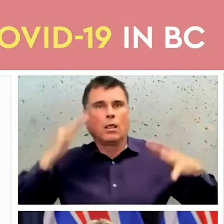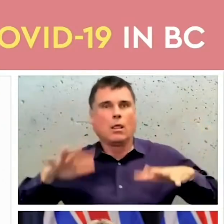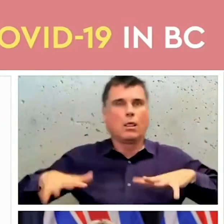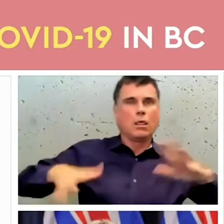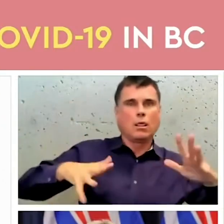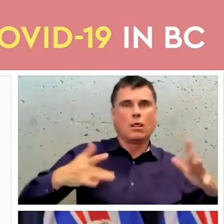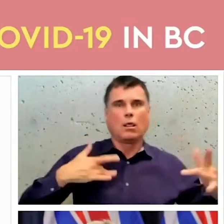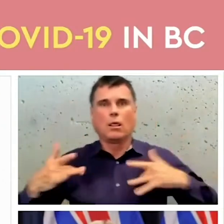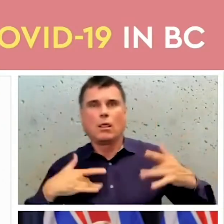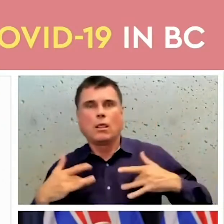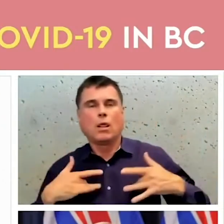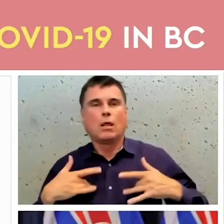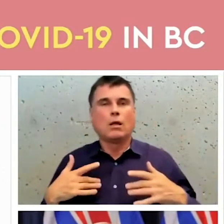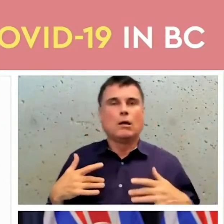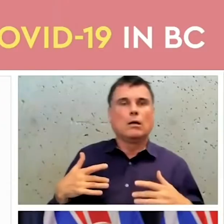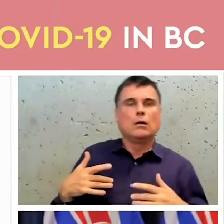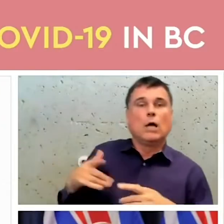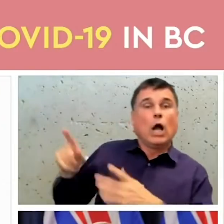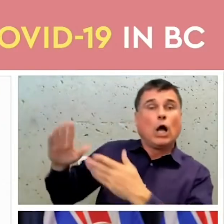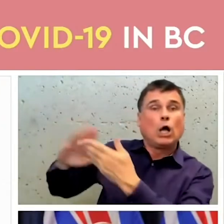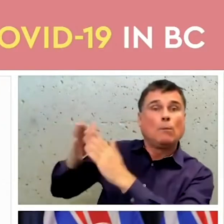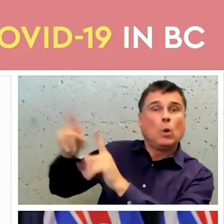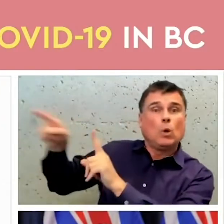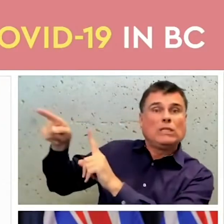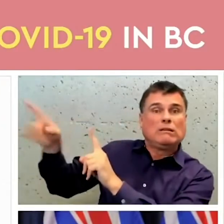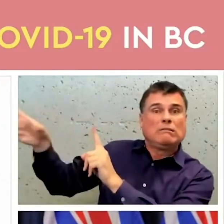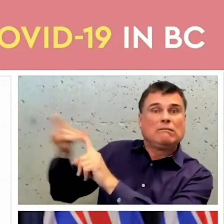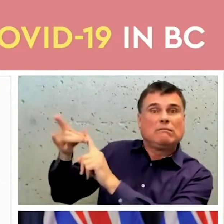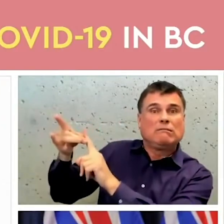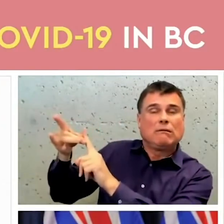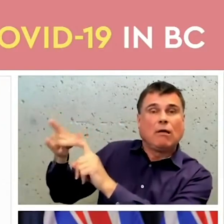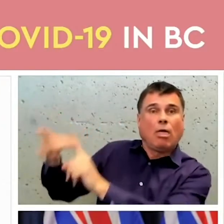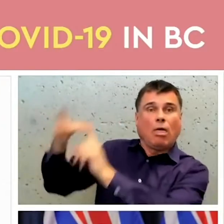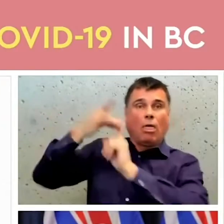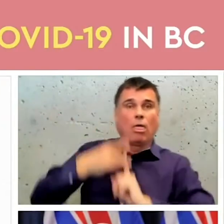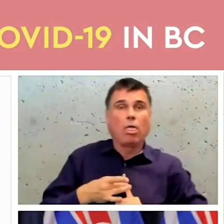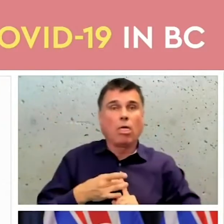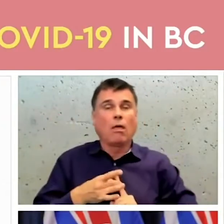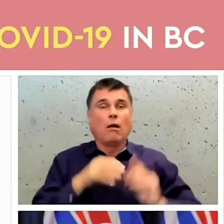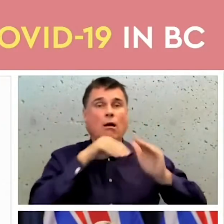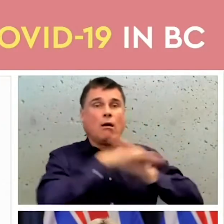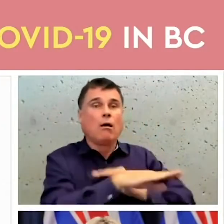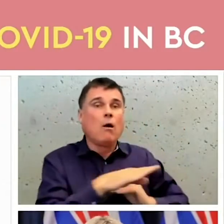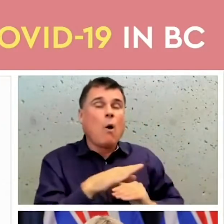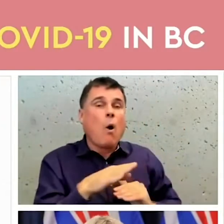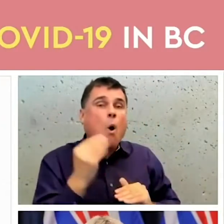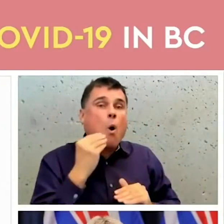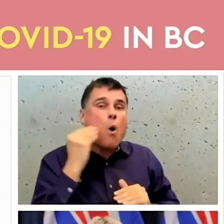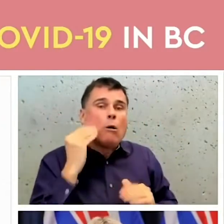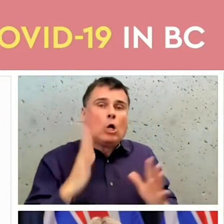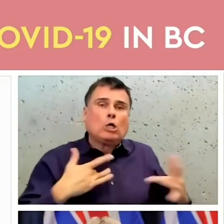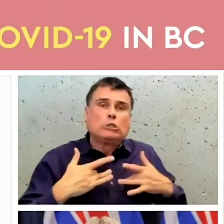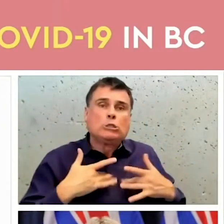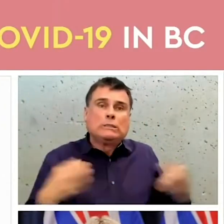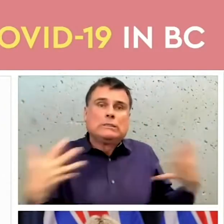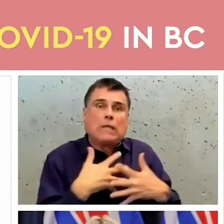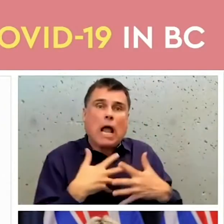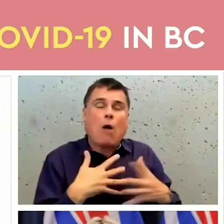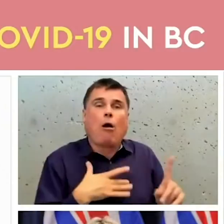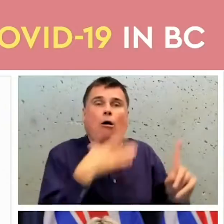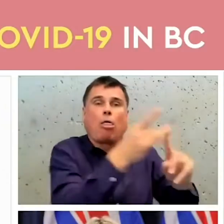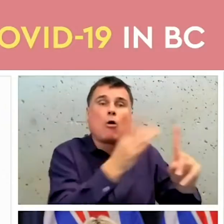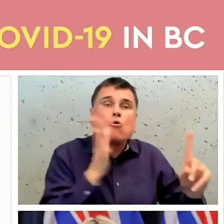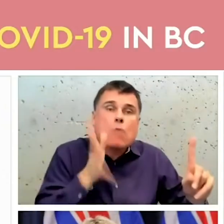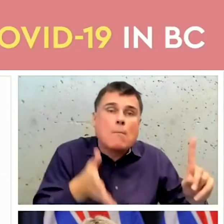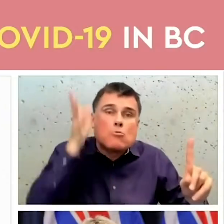the other loved ones in their lives sick. There's a couple of differences that, so Health Canada has approved this, and at the